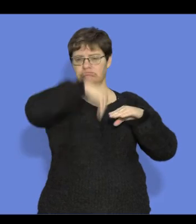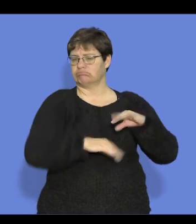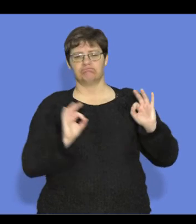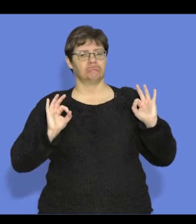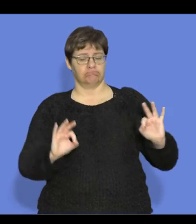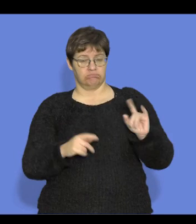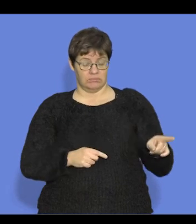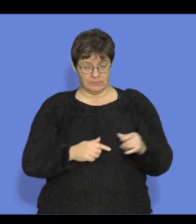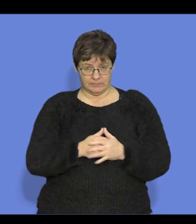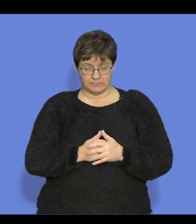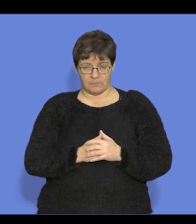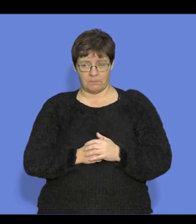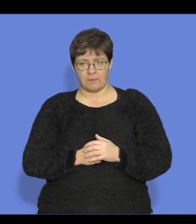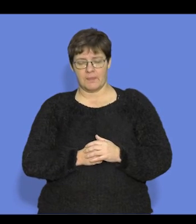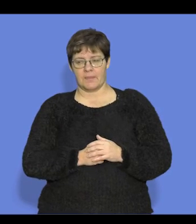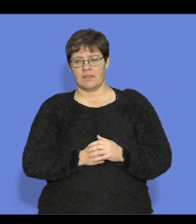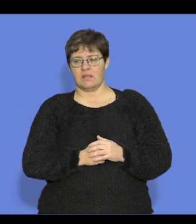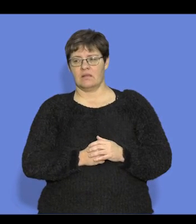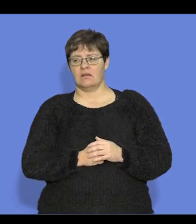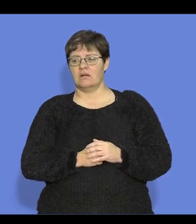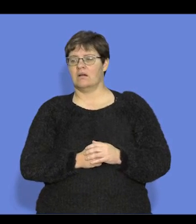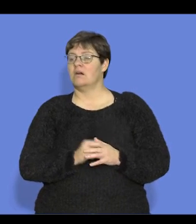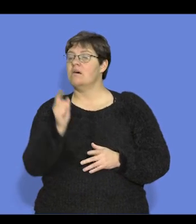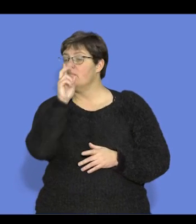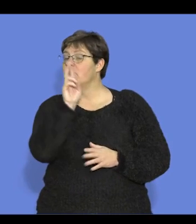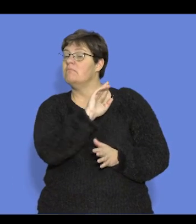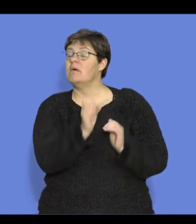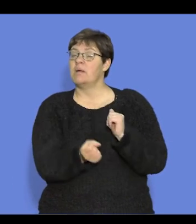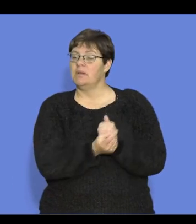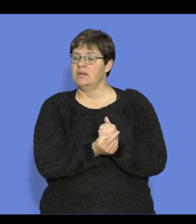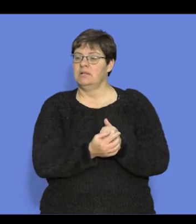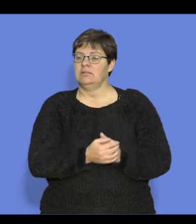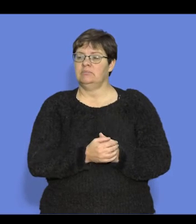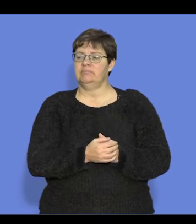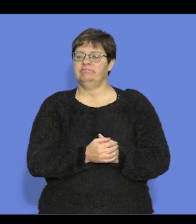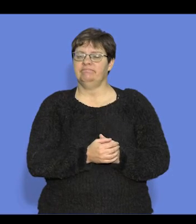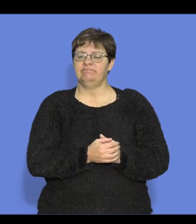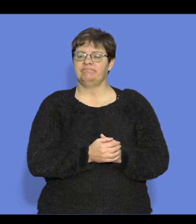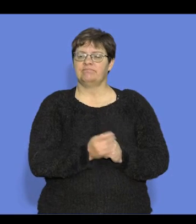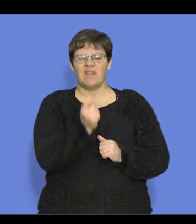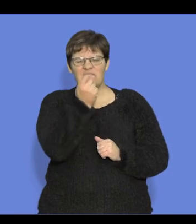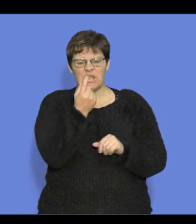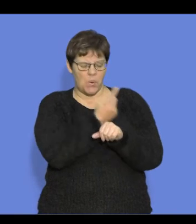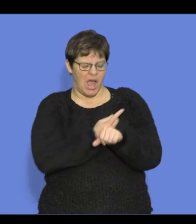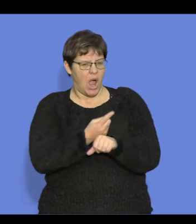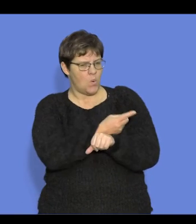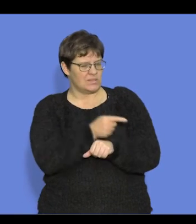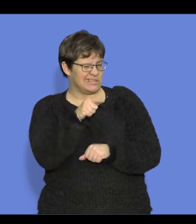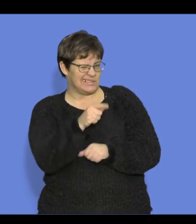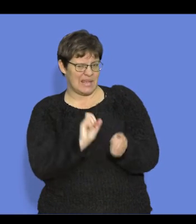Now, let's see what happens after a few